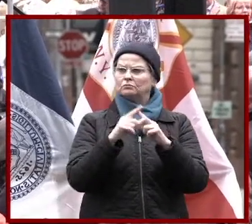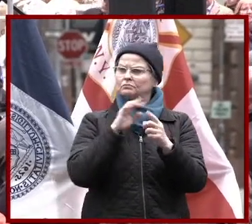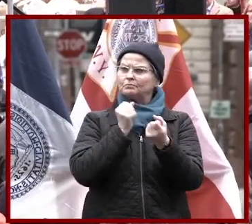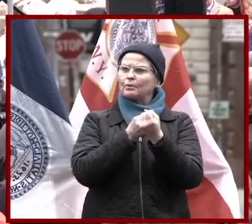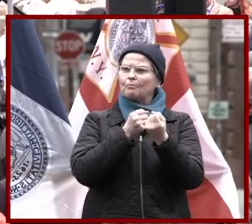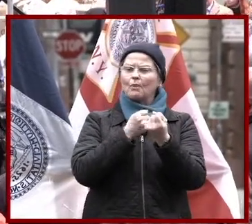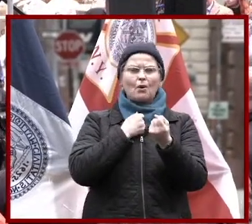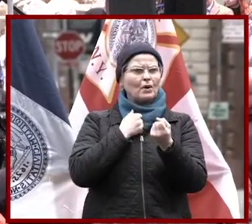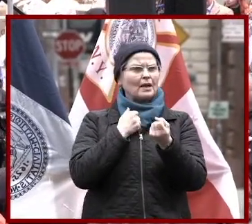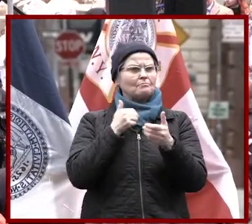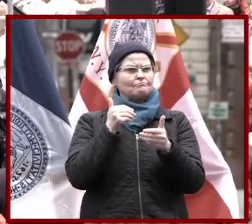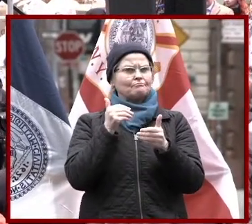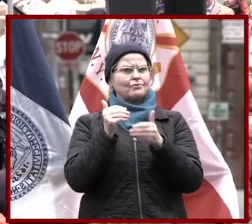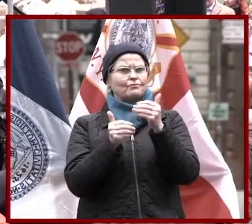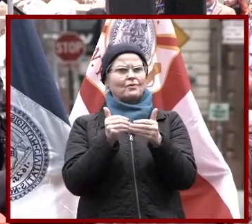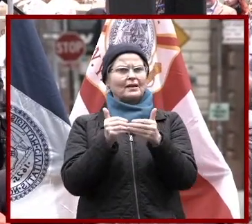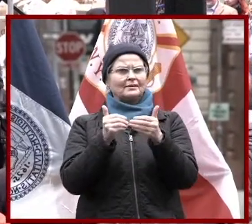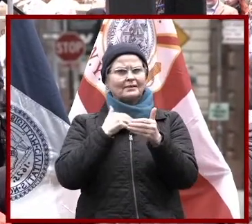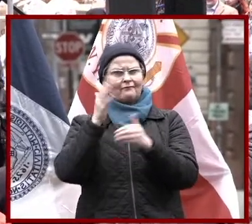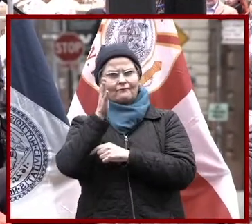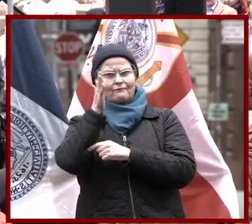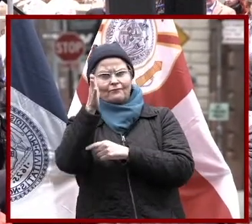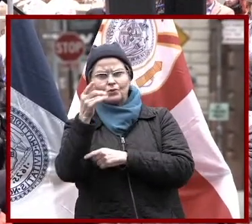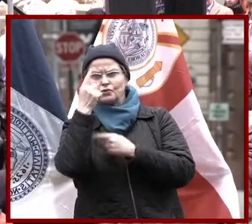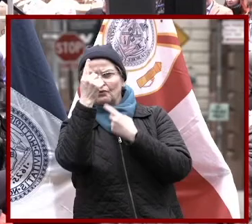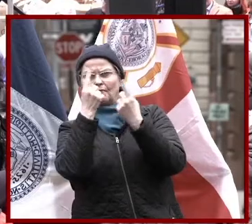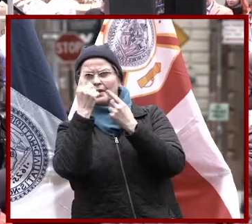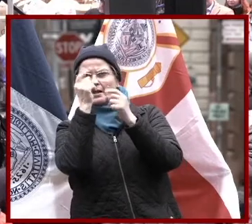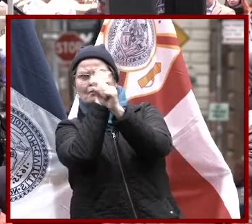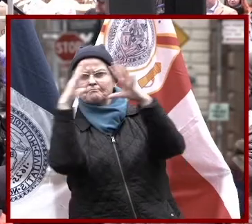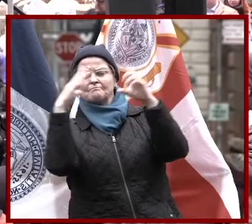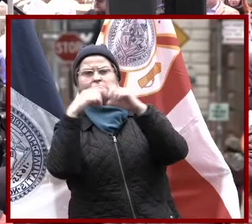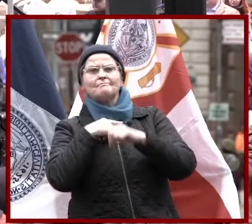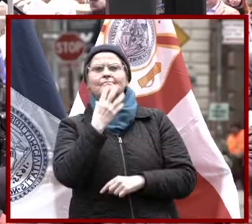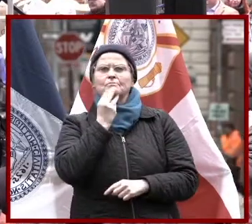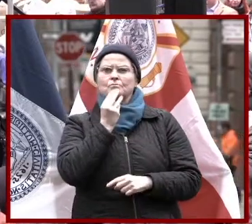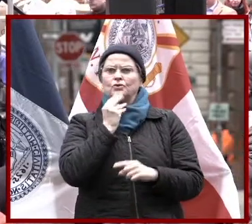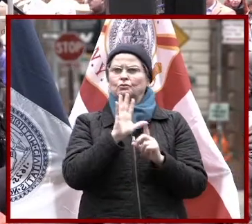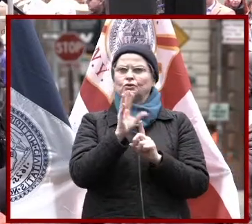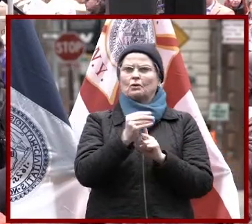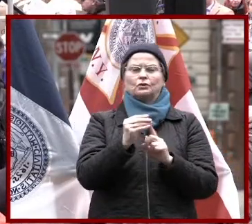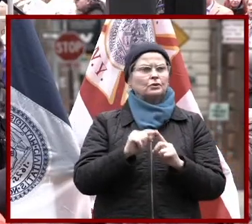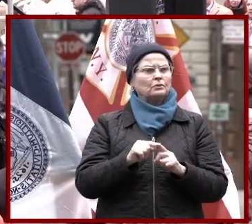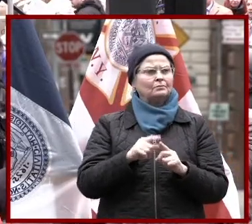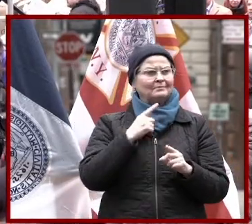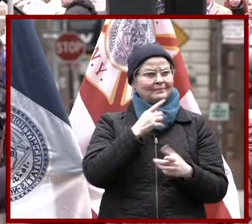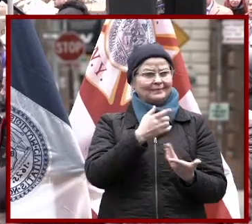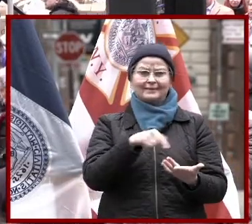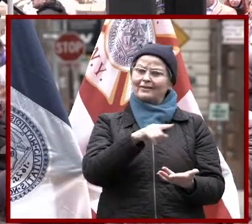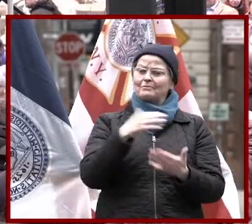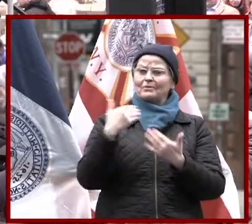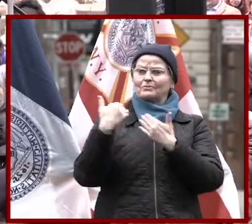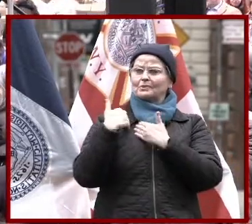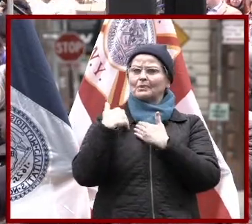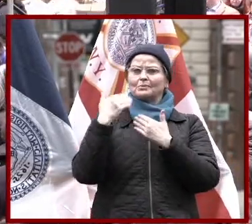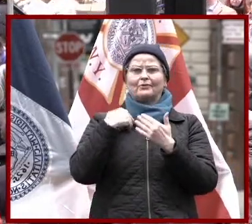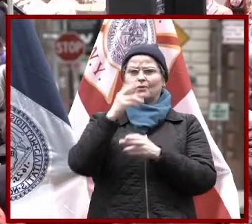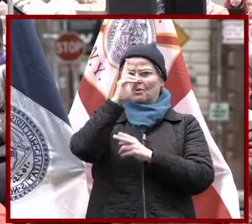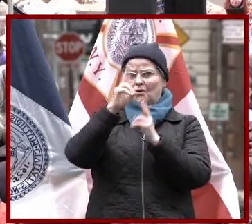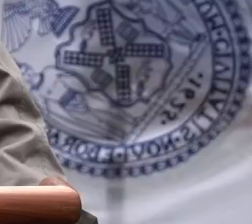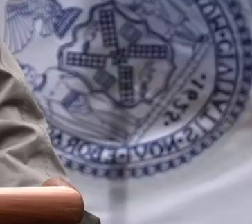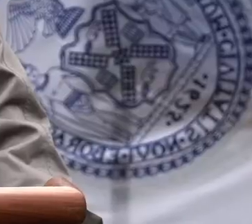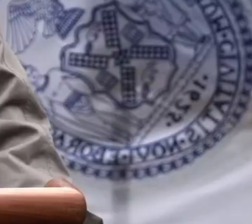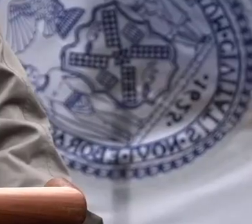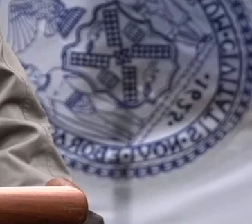culture and social action have been integral in honoring the victims of the Triangle Fire and